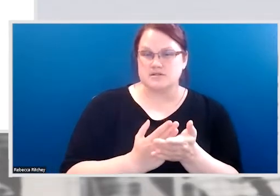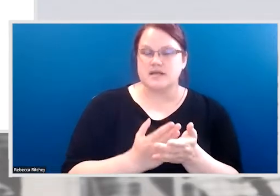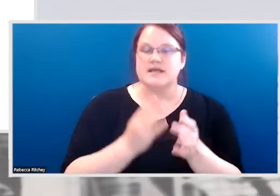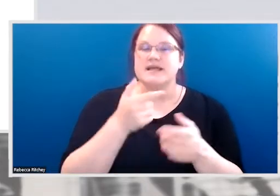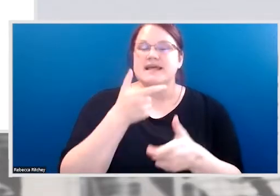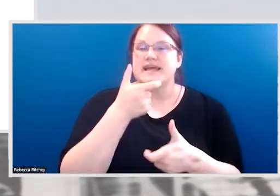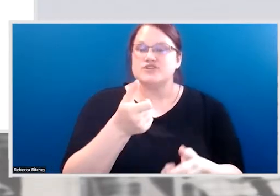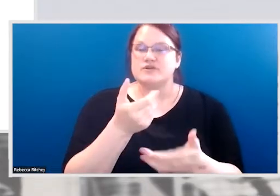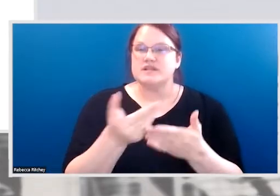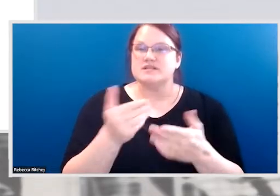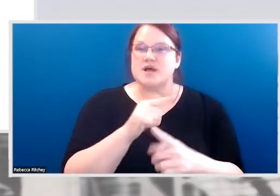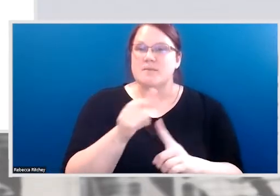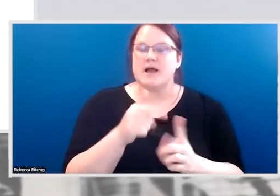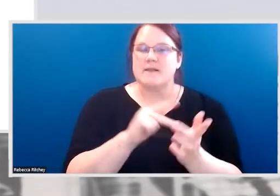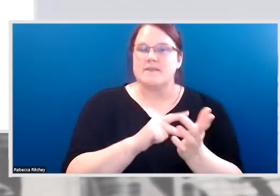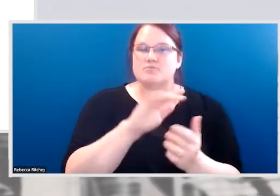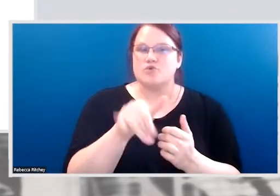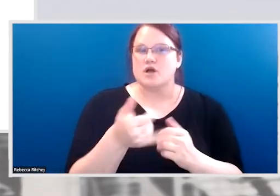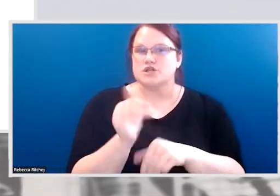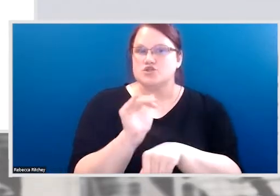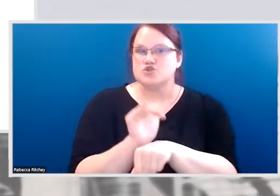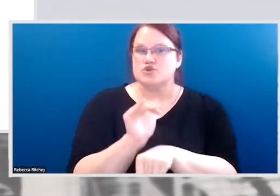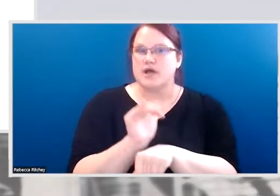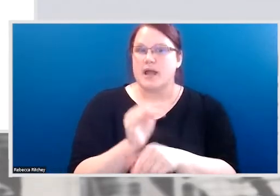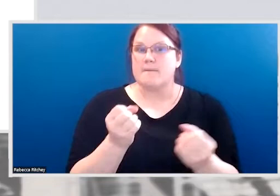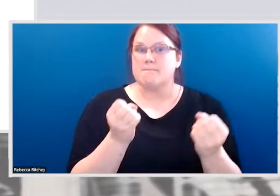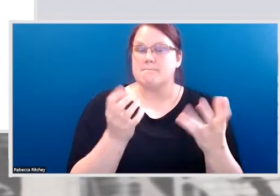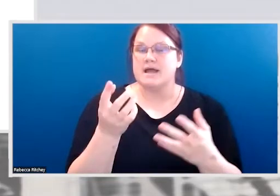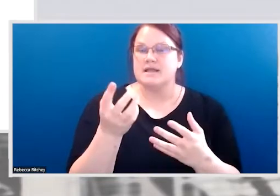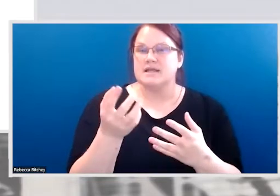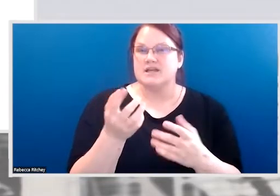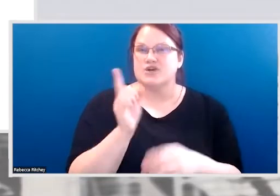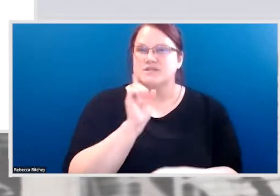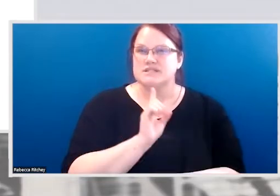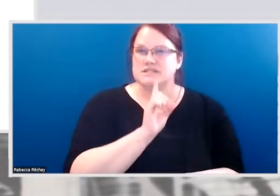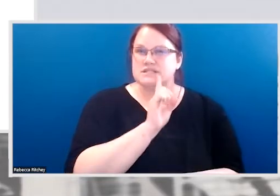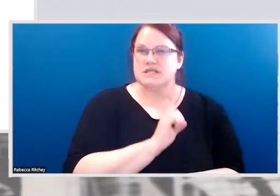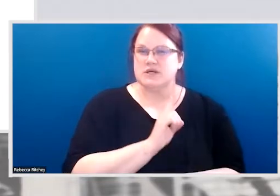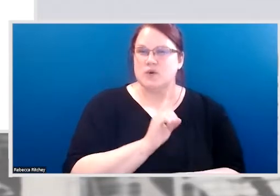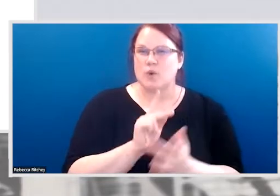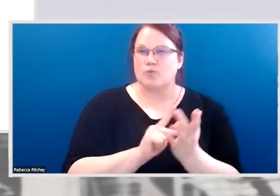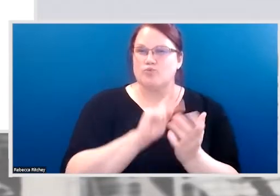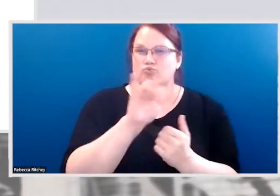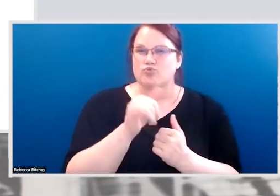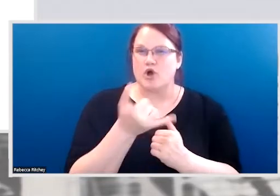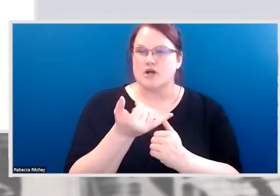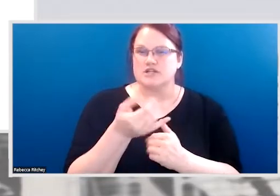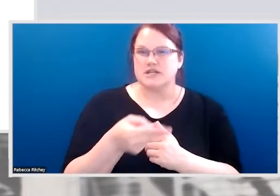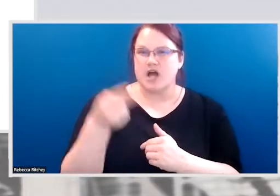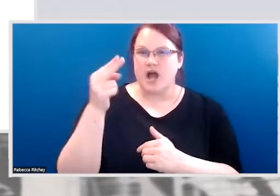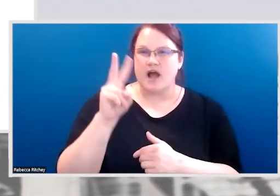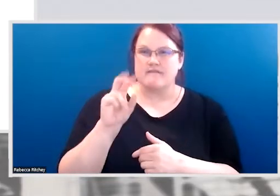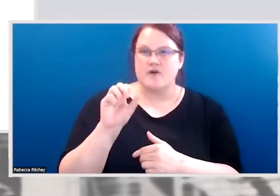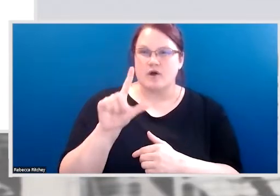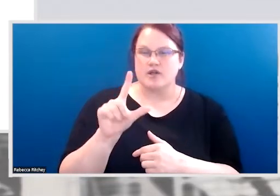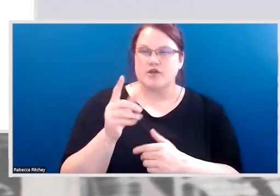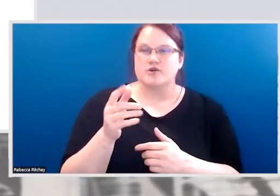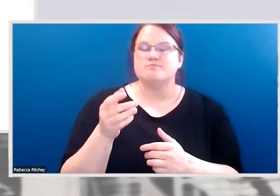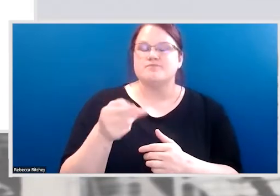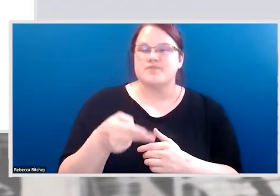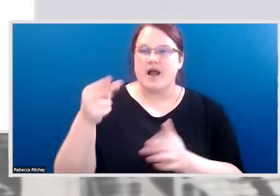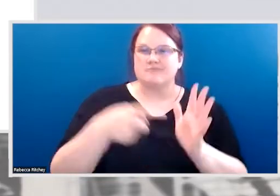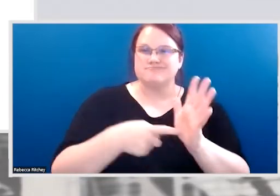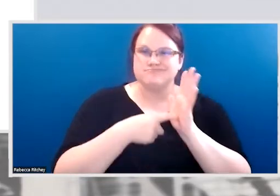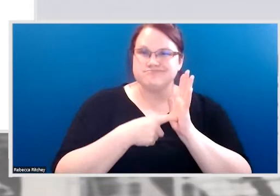the projects we're going to talk about tonight is that many of them are kind of single phase projects that have high volume, high demand, recurring each